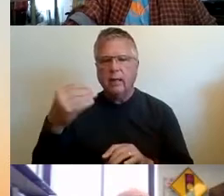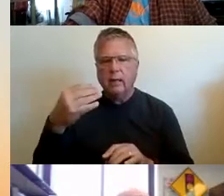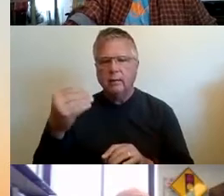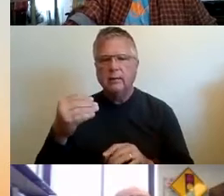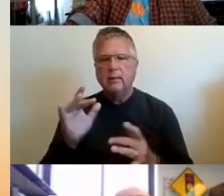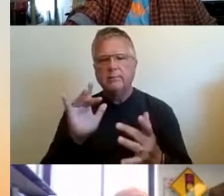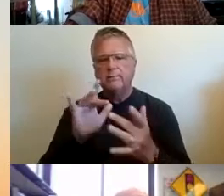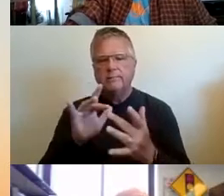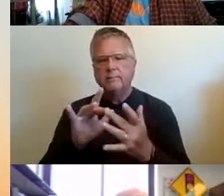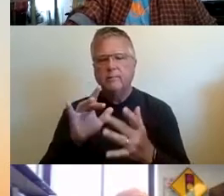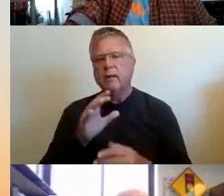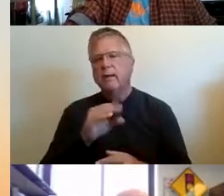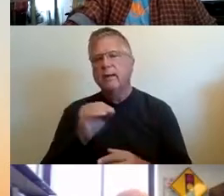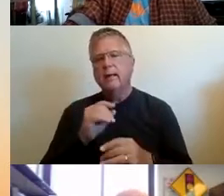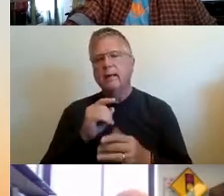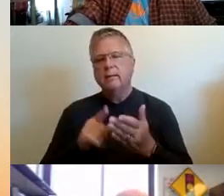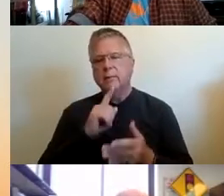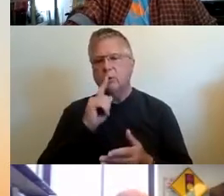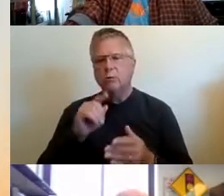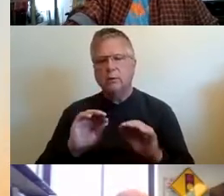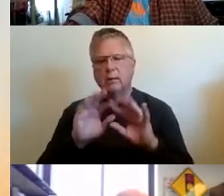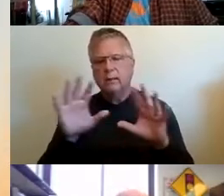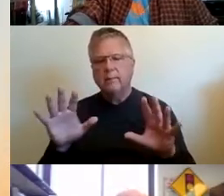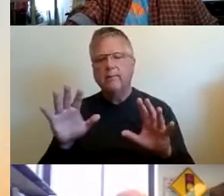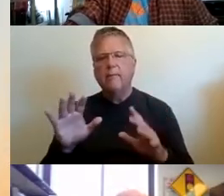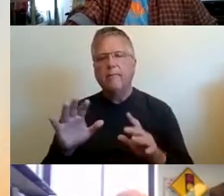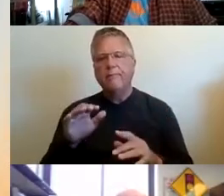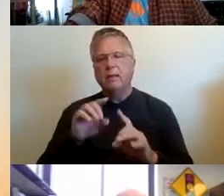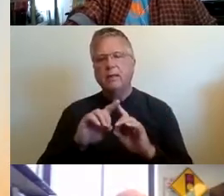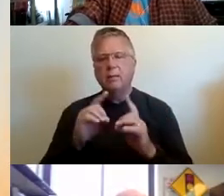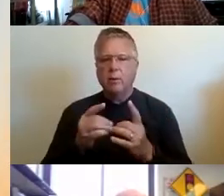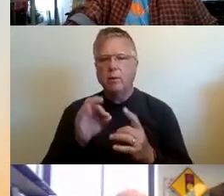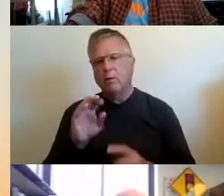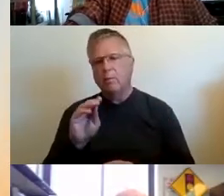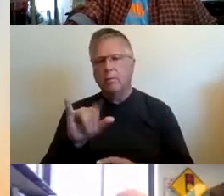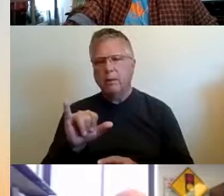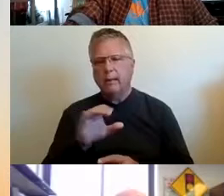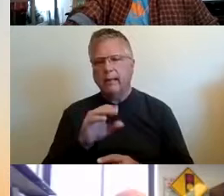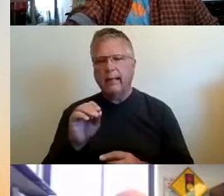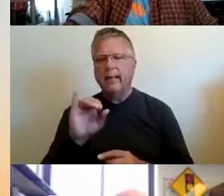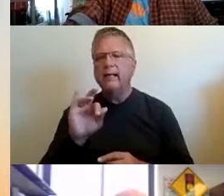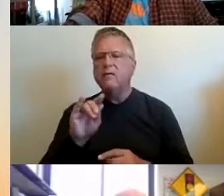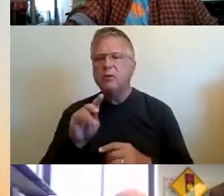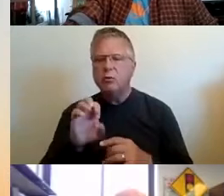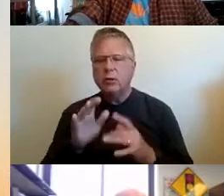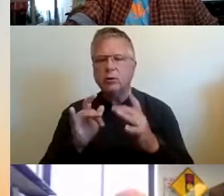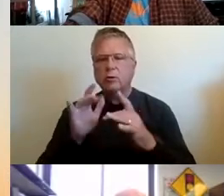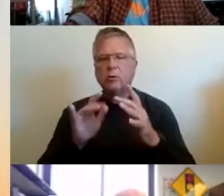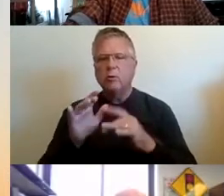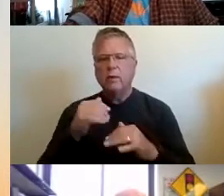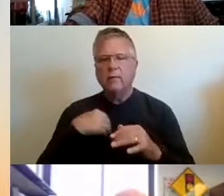you know, just to like make sure that it's clear, this is a Department of Mobility and Infrastructure. We have engineers here presenting for you